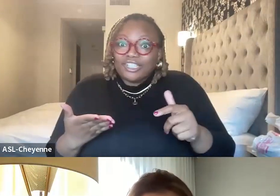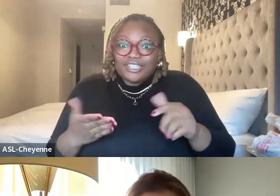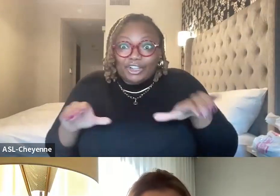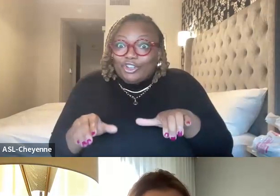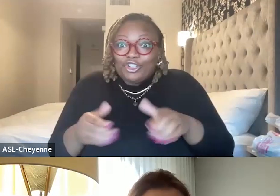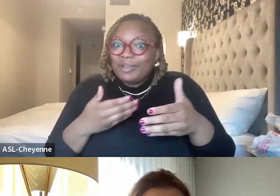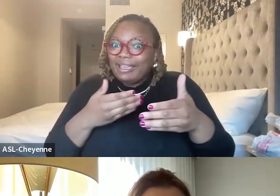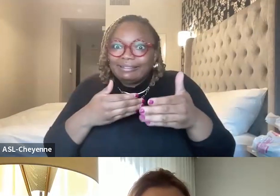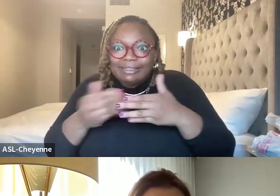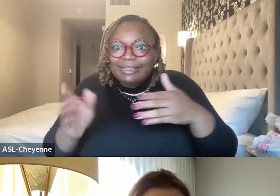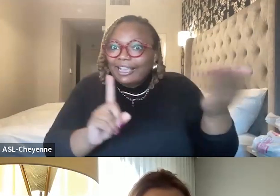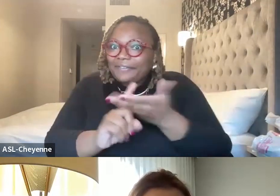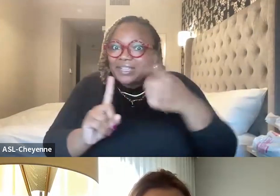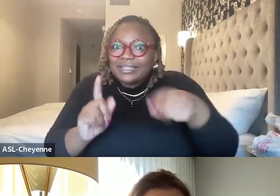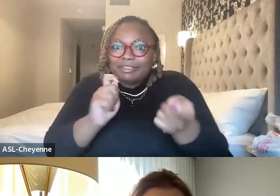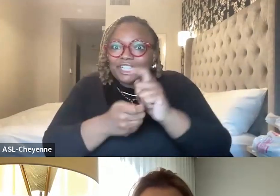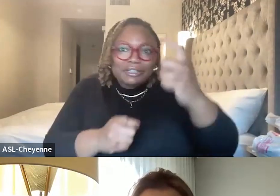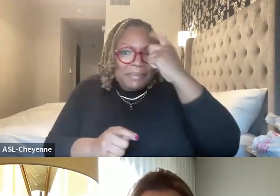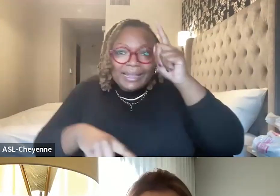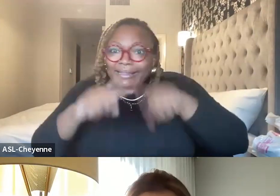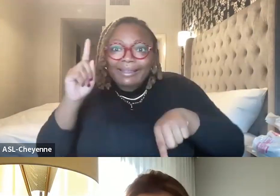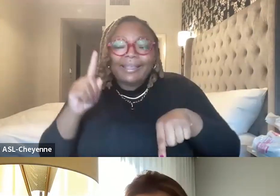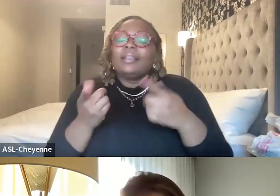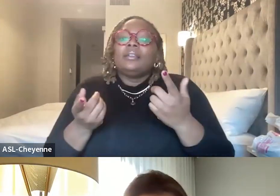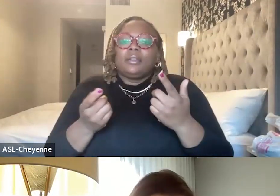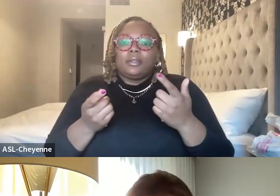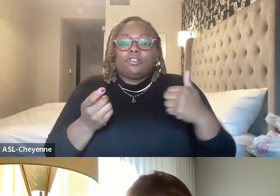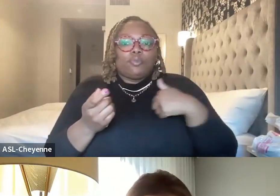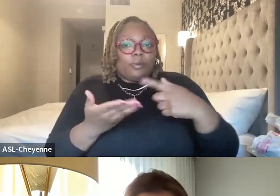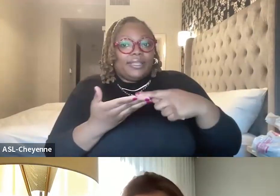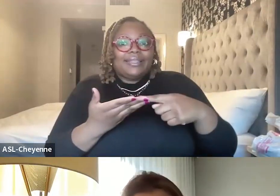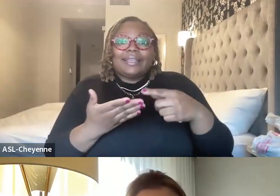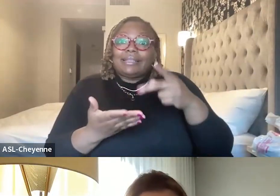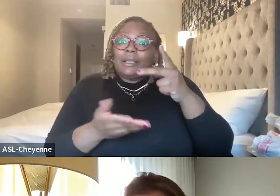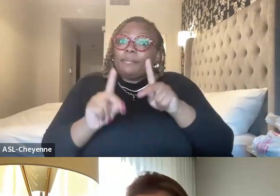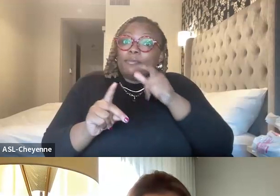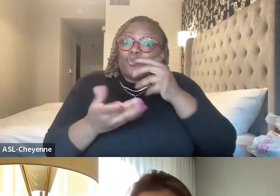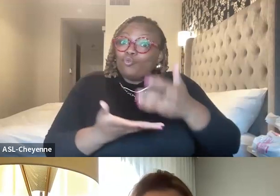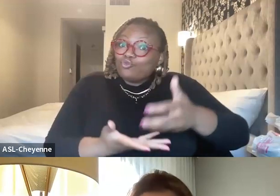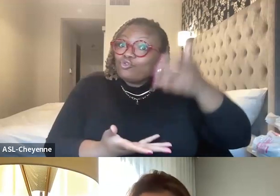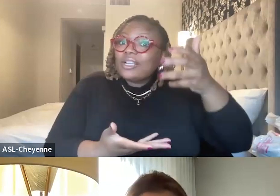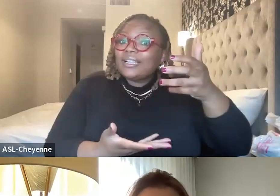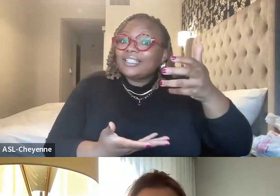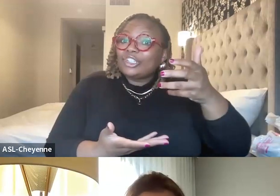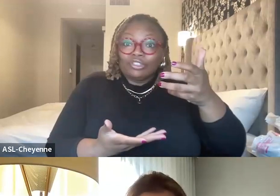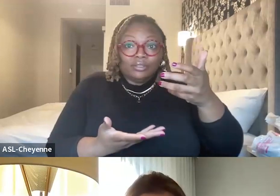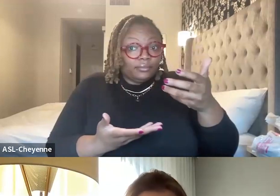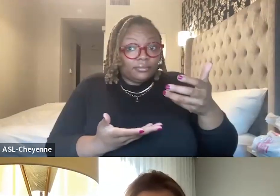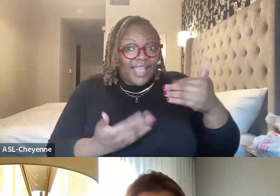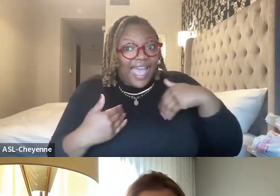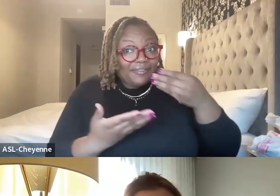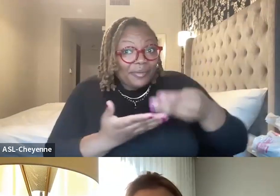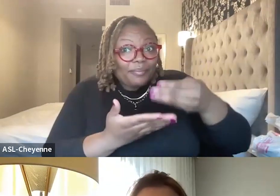no way out. So, but when we talk about people that had money, you will find some way to